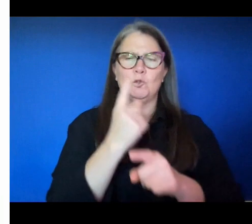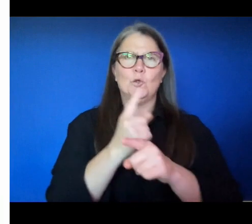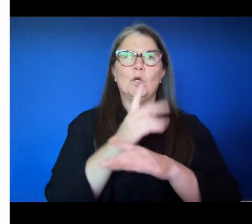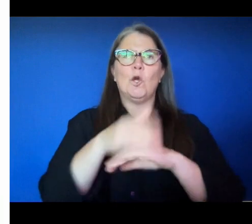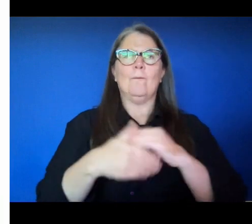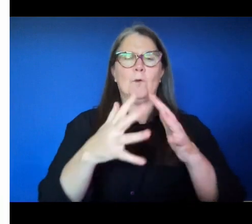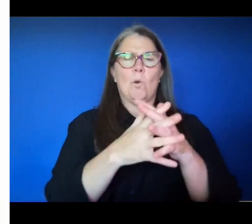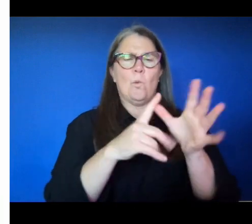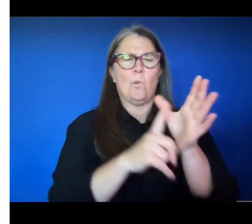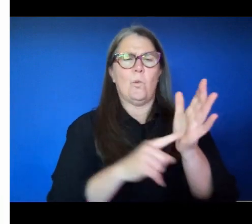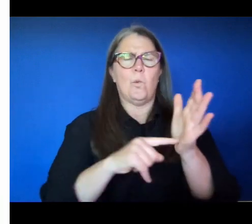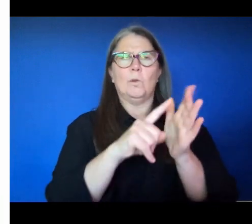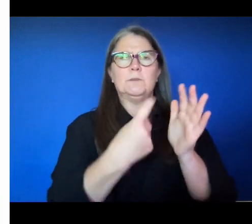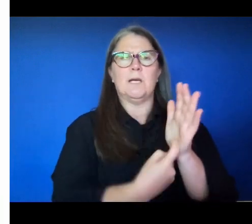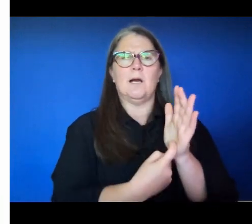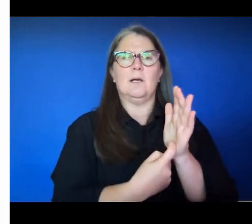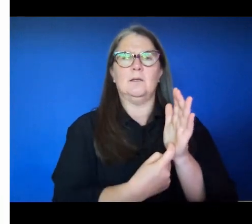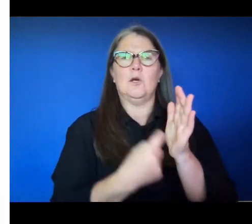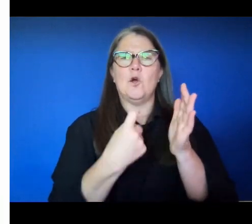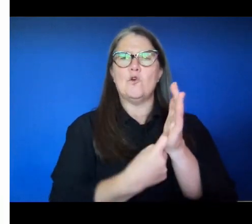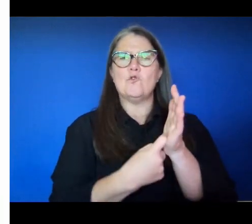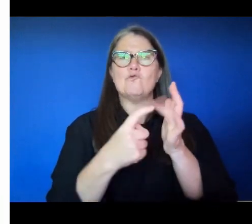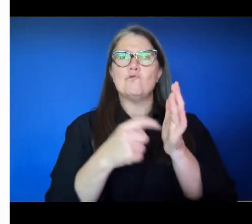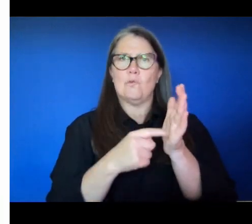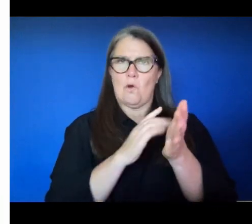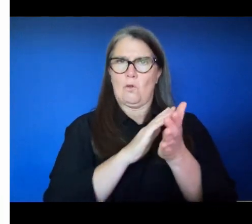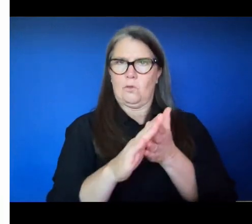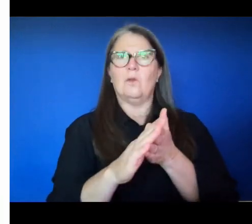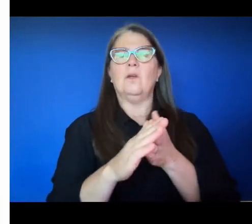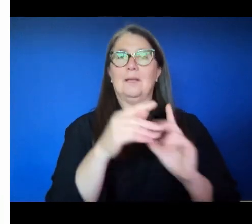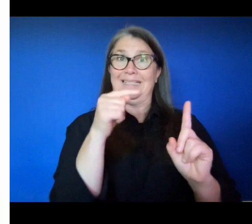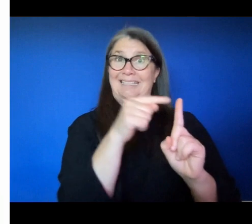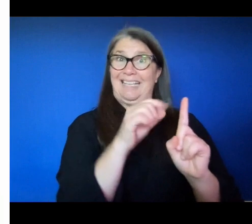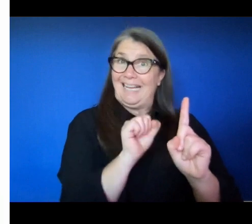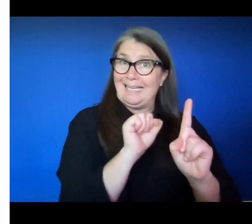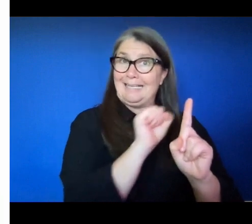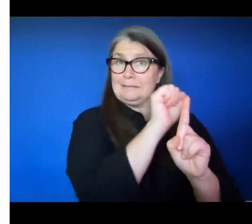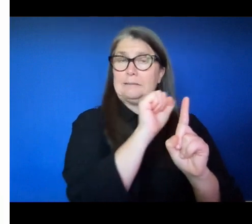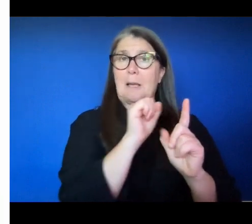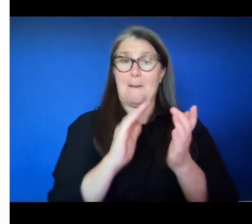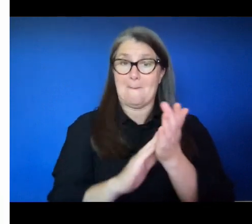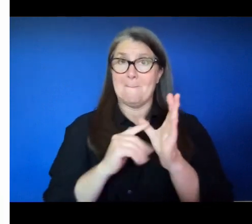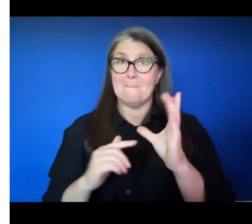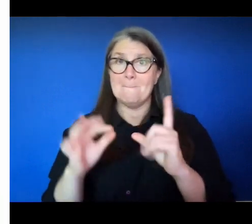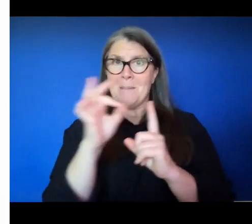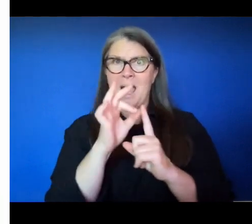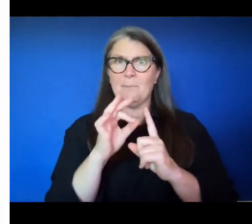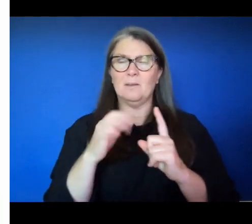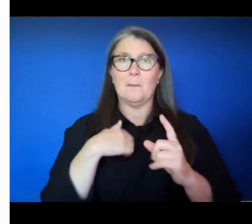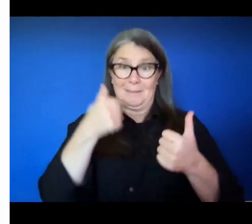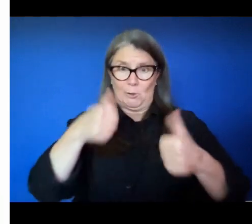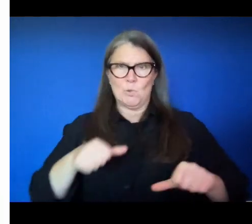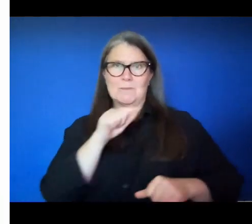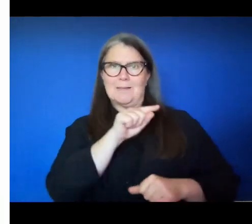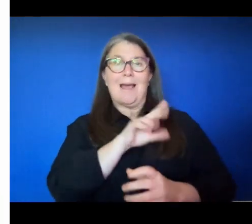Roth. And I've used his map, which was very much part of this whole colonisation.